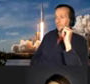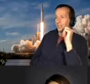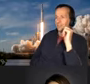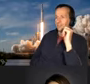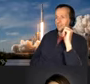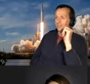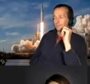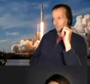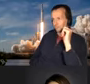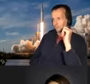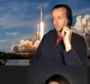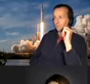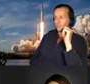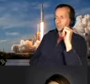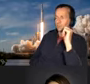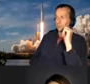in confined